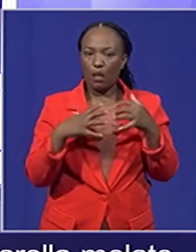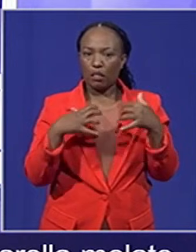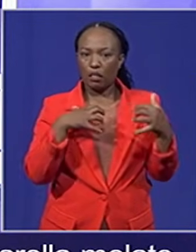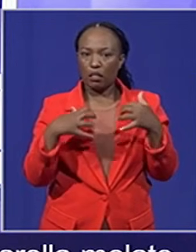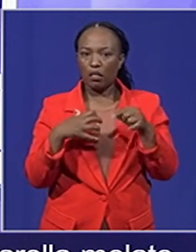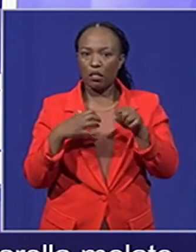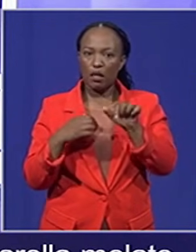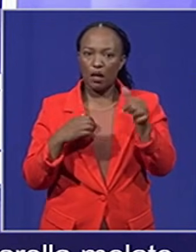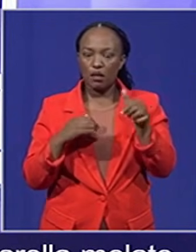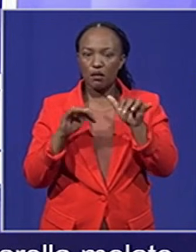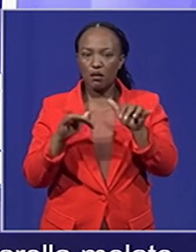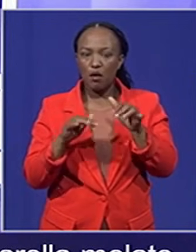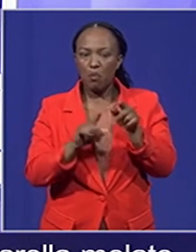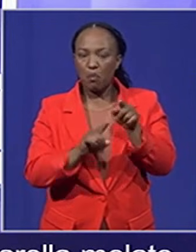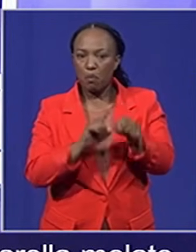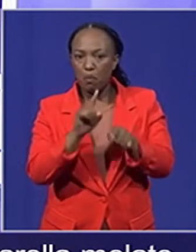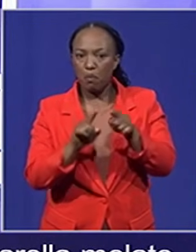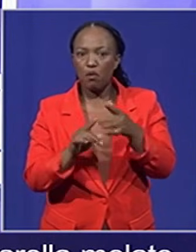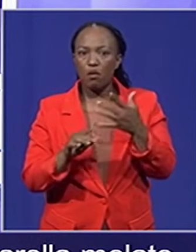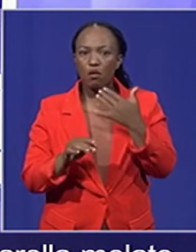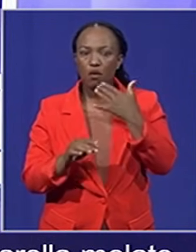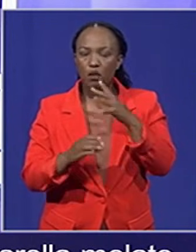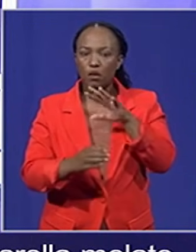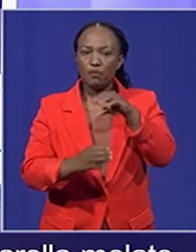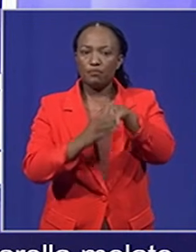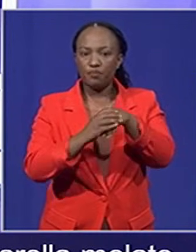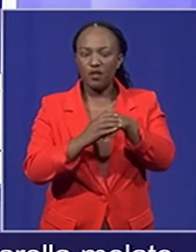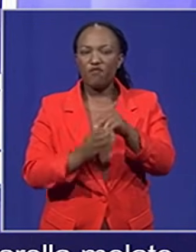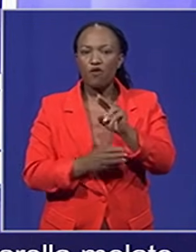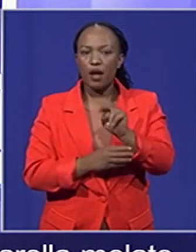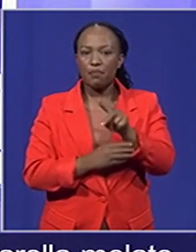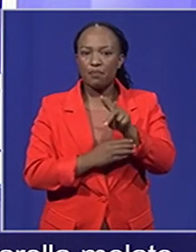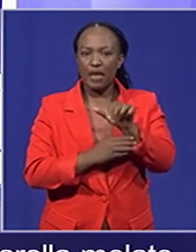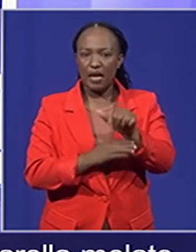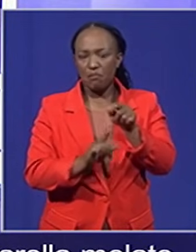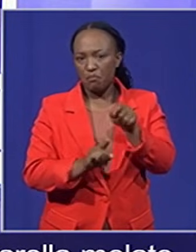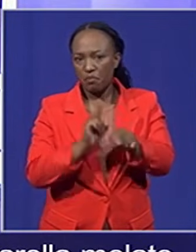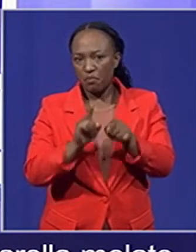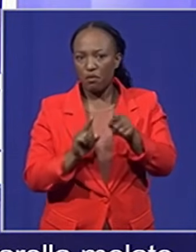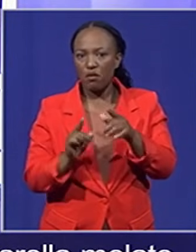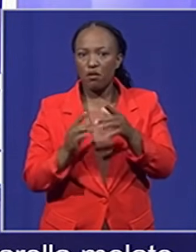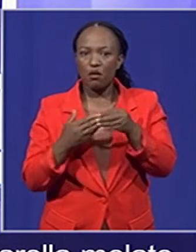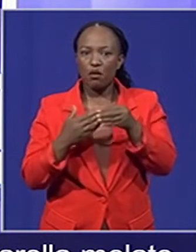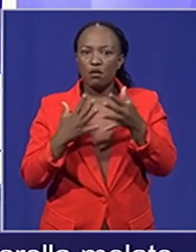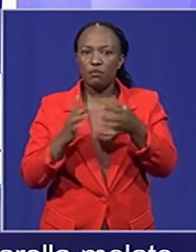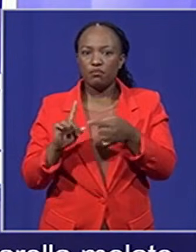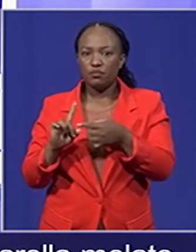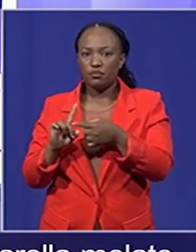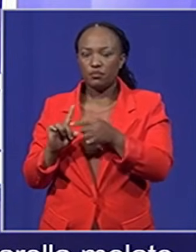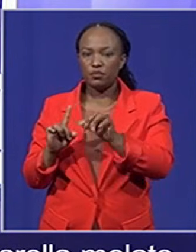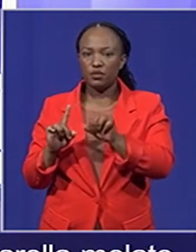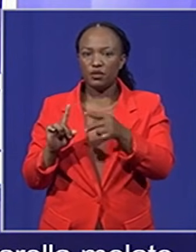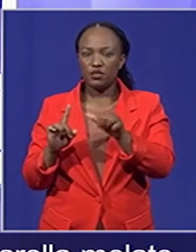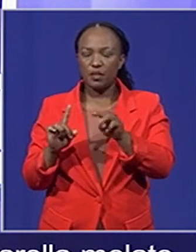balwa le bao ba tetetšwago melatong ba le ka gare ga lekala la botšhotšhisi se ke go ya ka molaodi yo a nkgago tsela Advocate Shamila